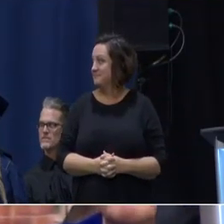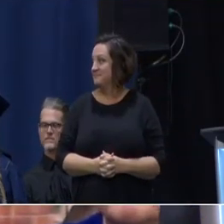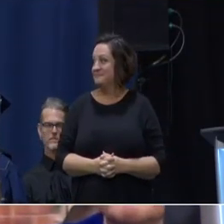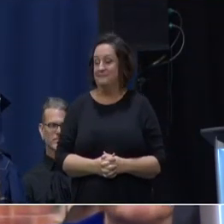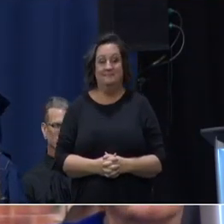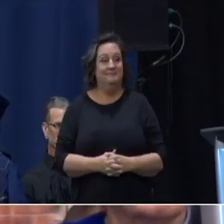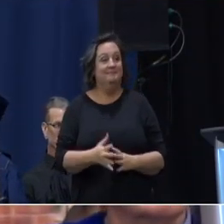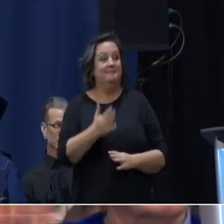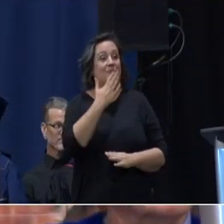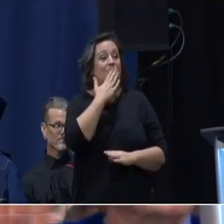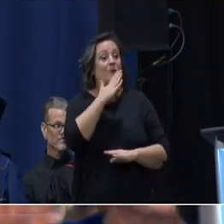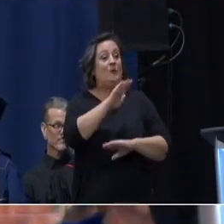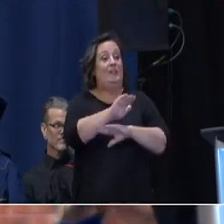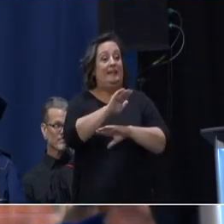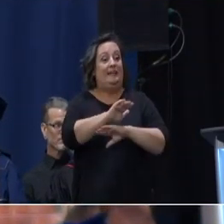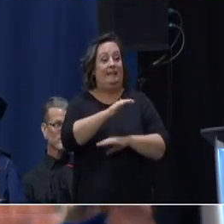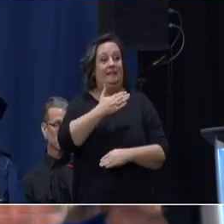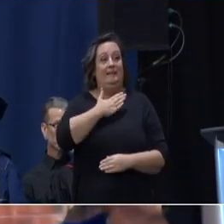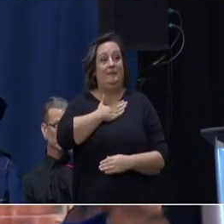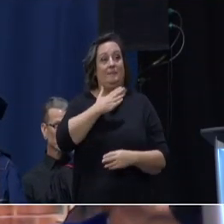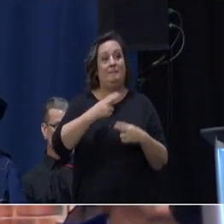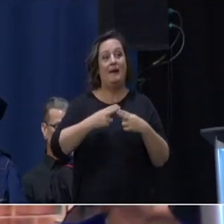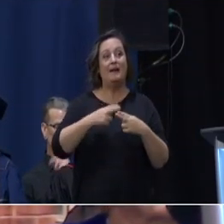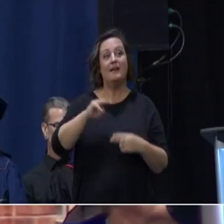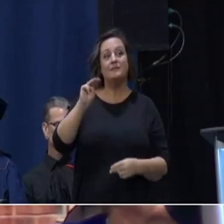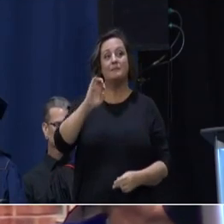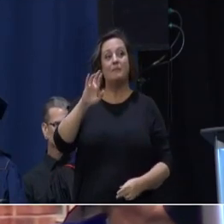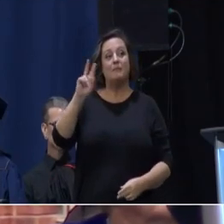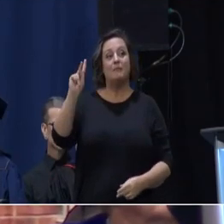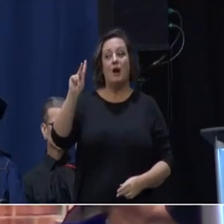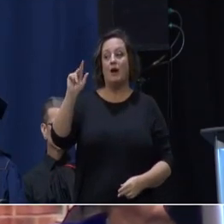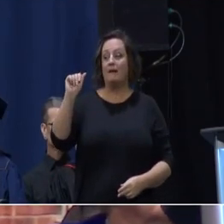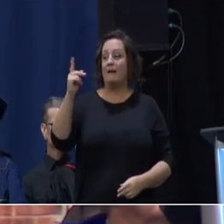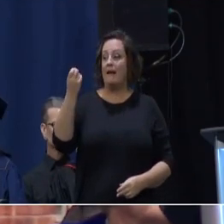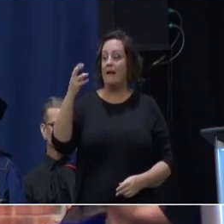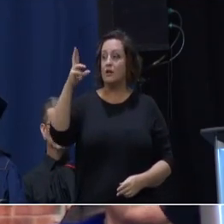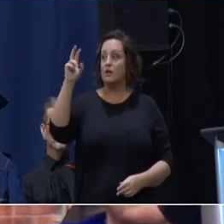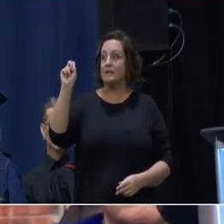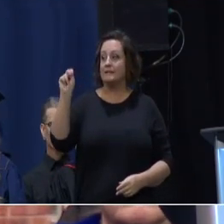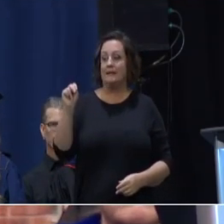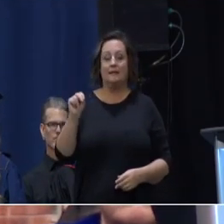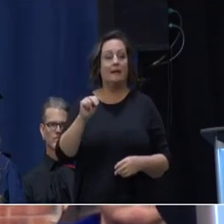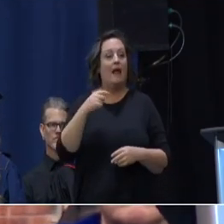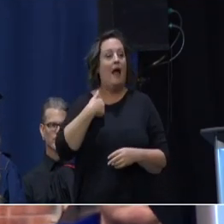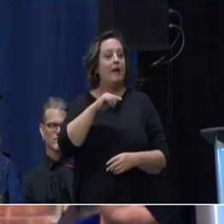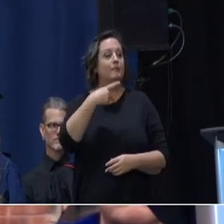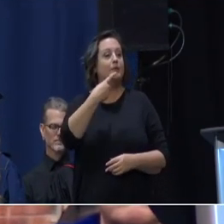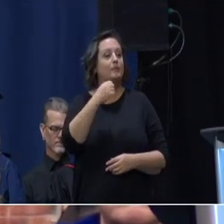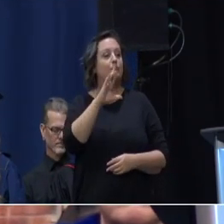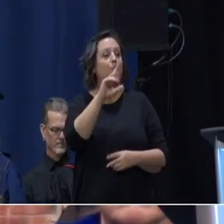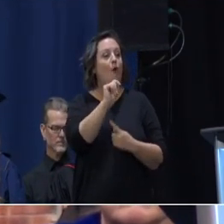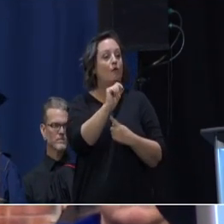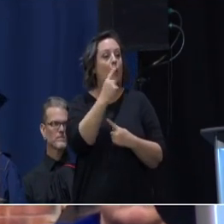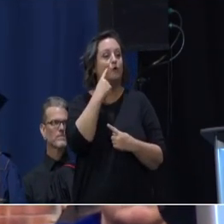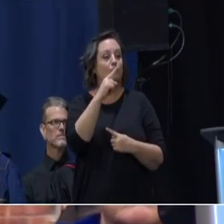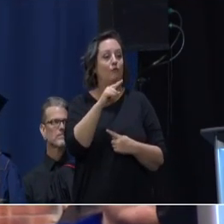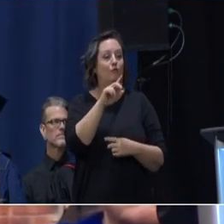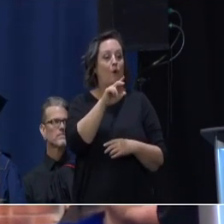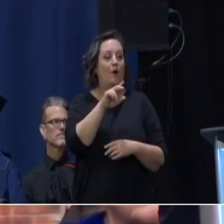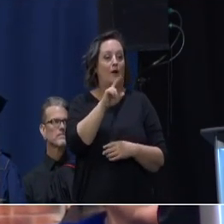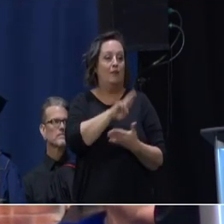Good evening. My name is Mark Anderson, and I'm Senior Vice President for Academic Affairs and Provost for the University of Northern